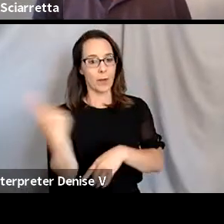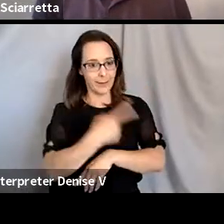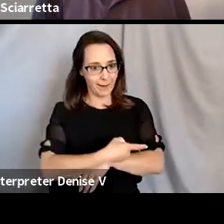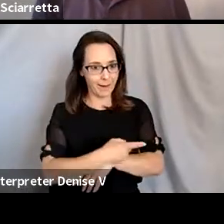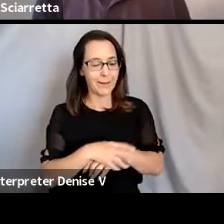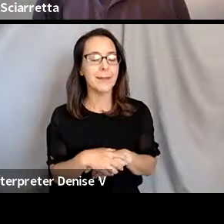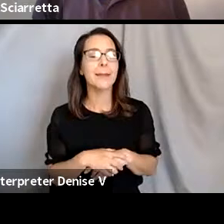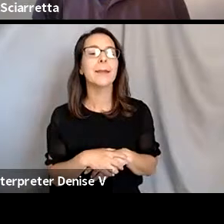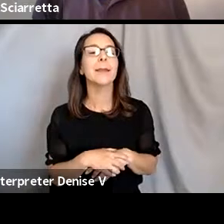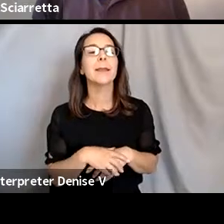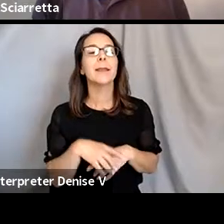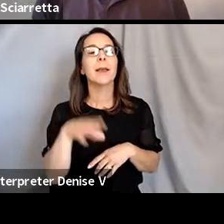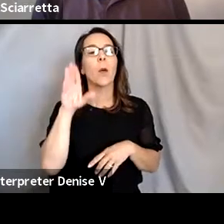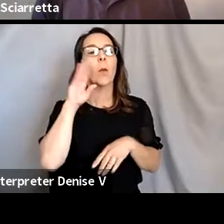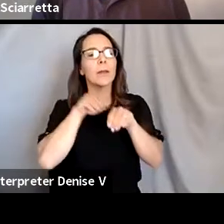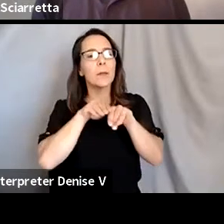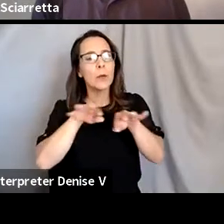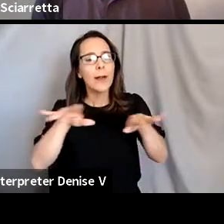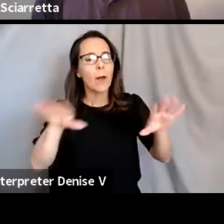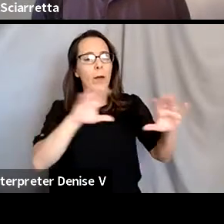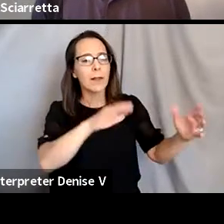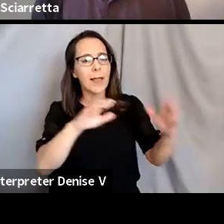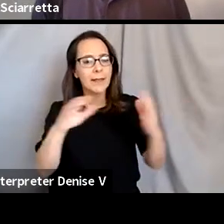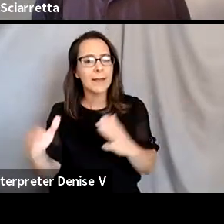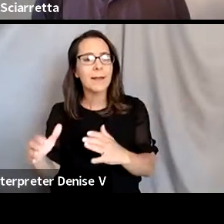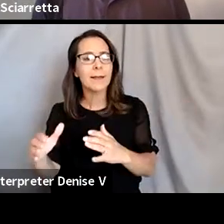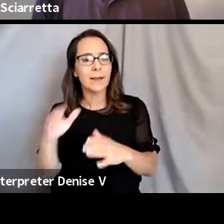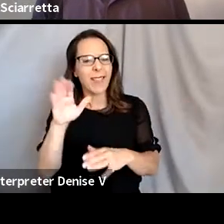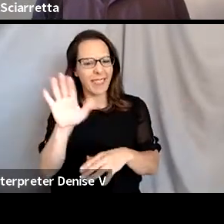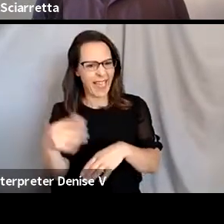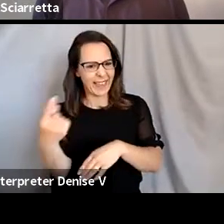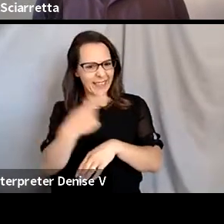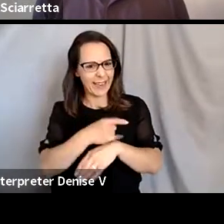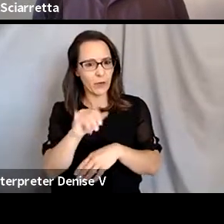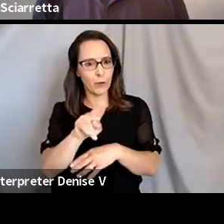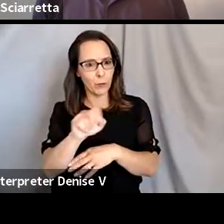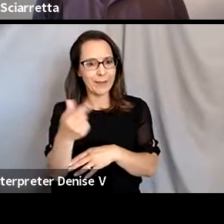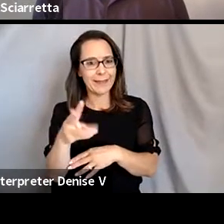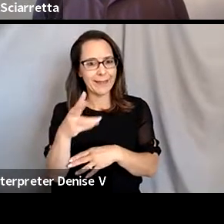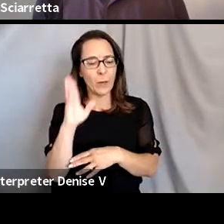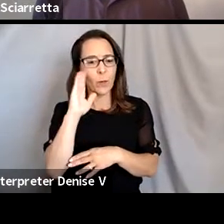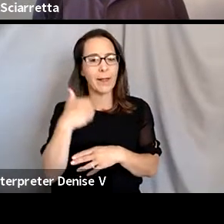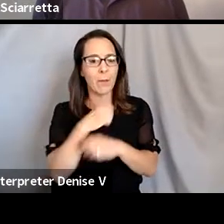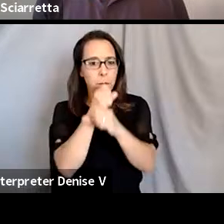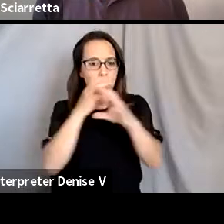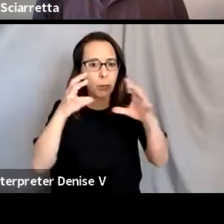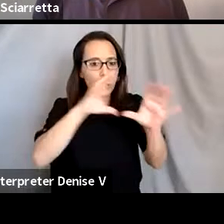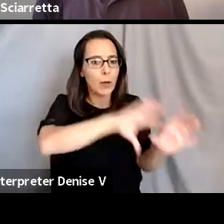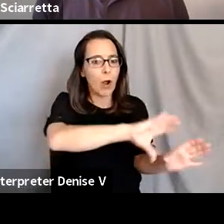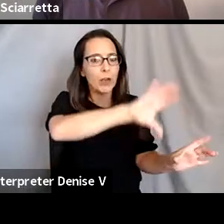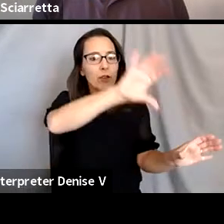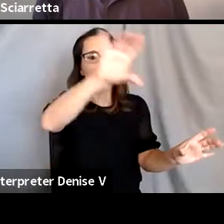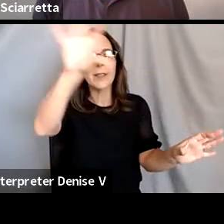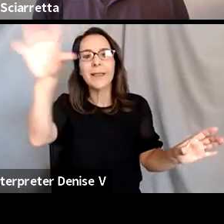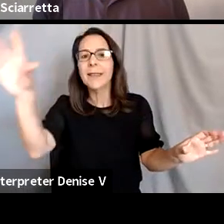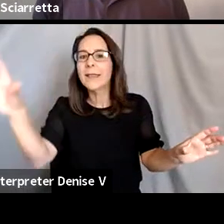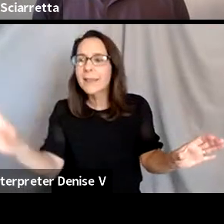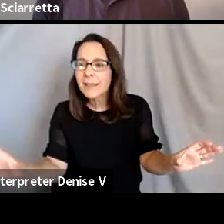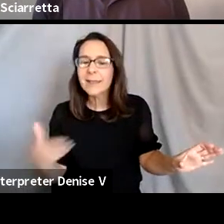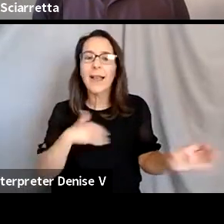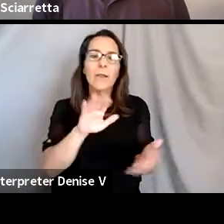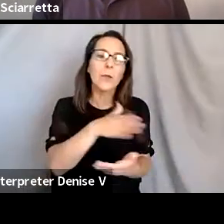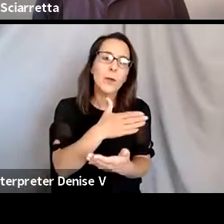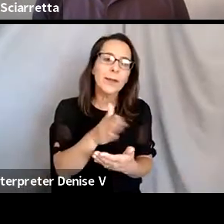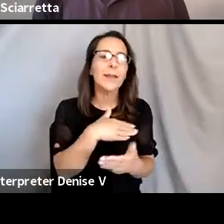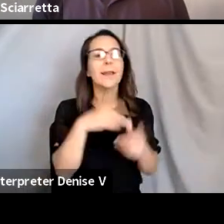the classes throughout the 16th, and they'll have the balloon arches and some music and photographers and a swag bag